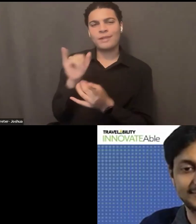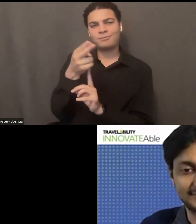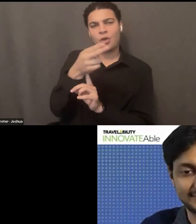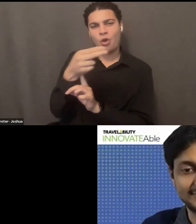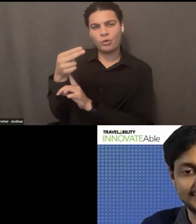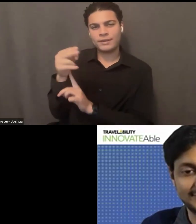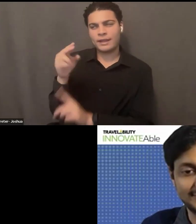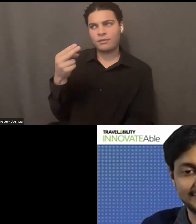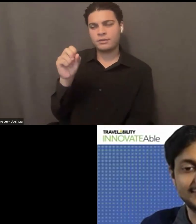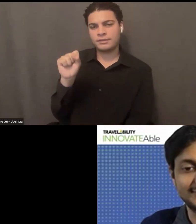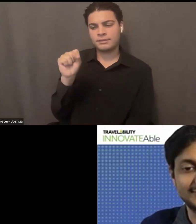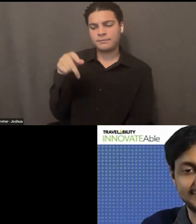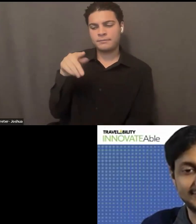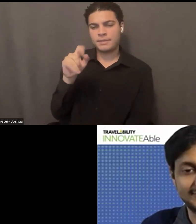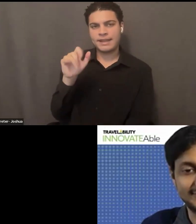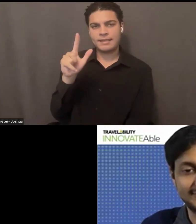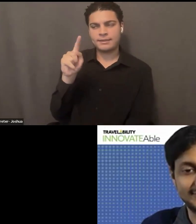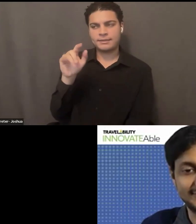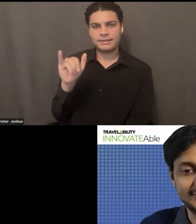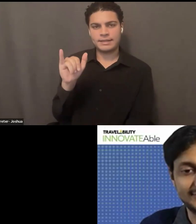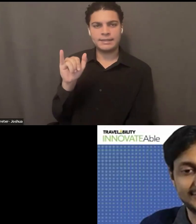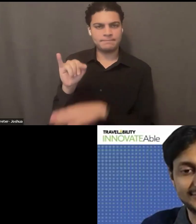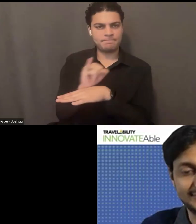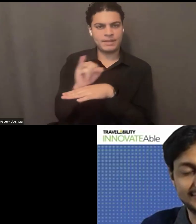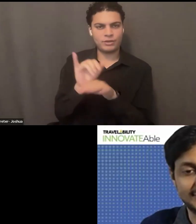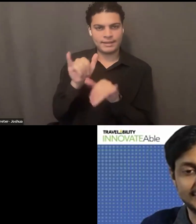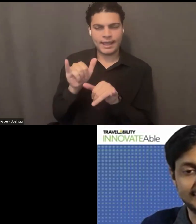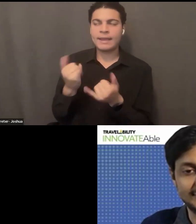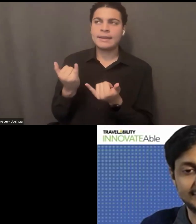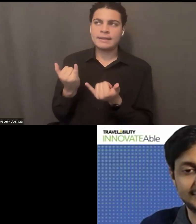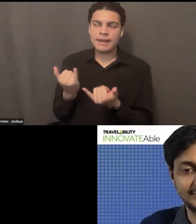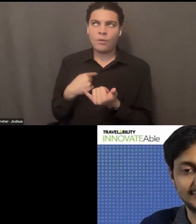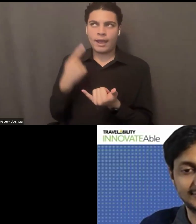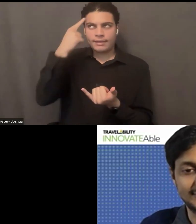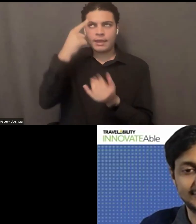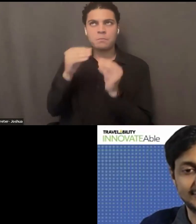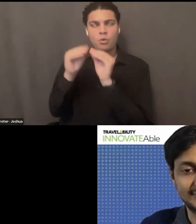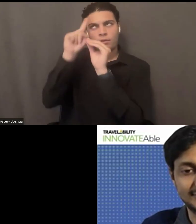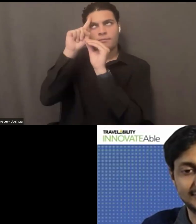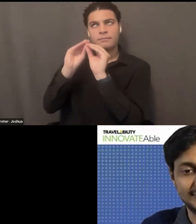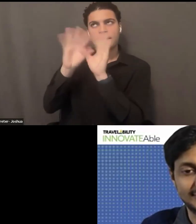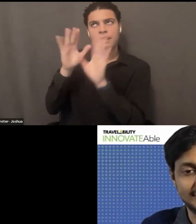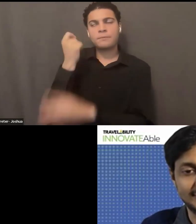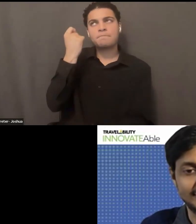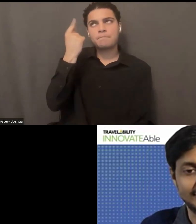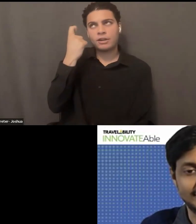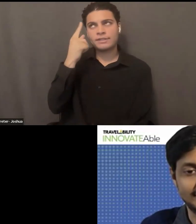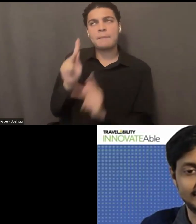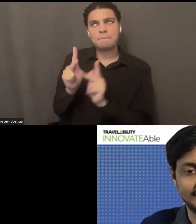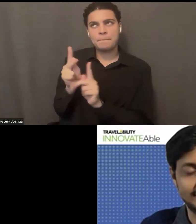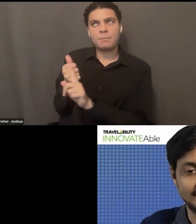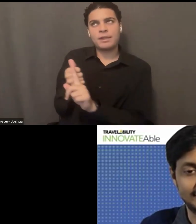have a better understanding too, and I missed that part how people individually own these pieces. But are